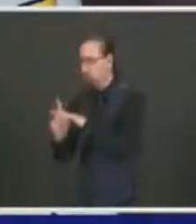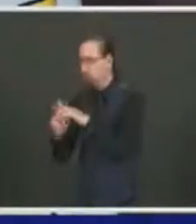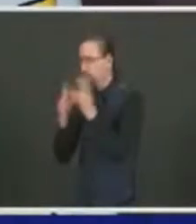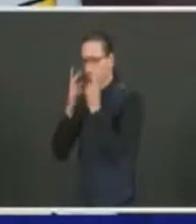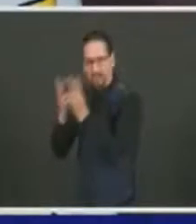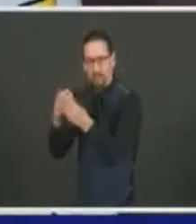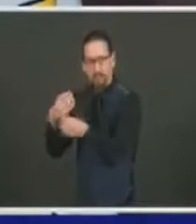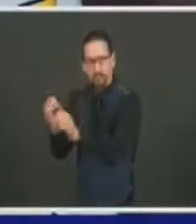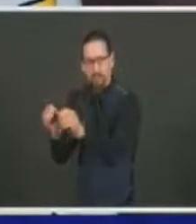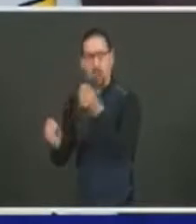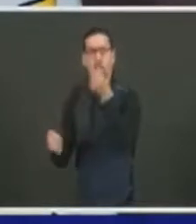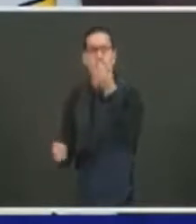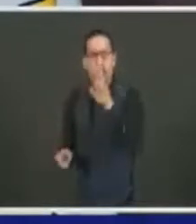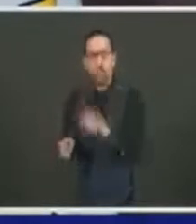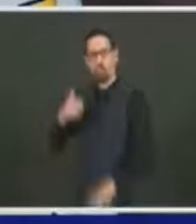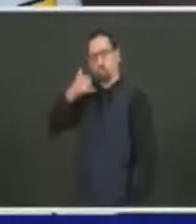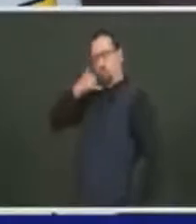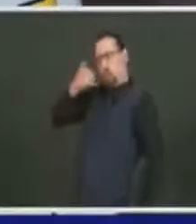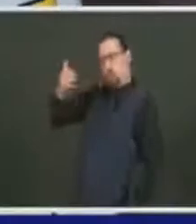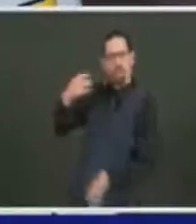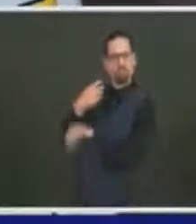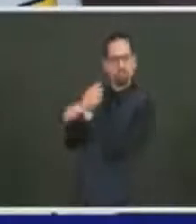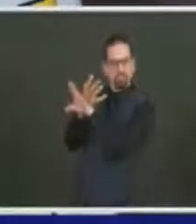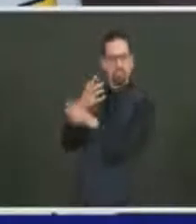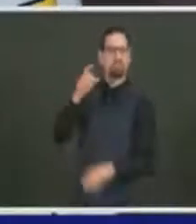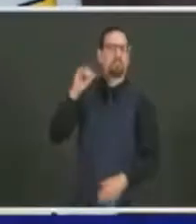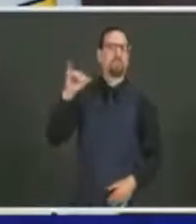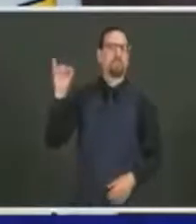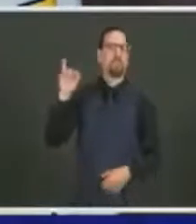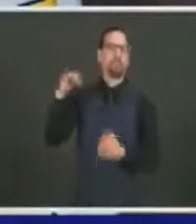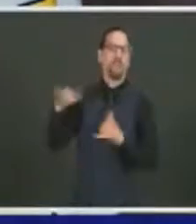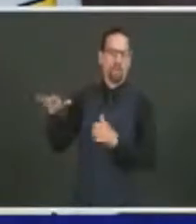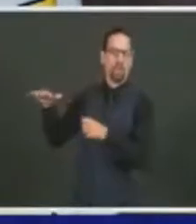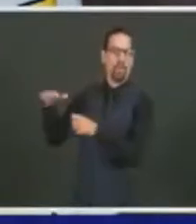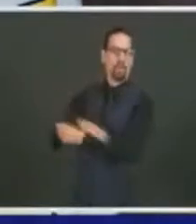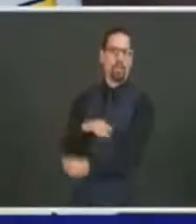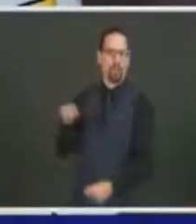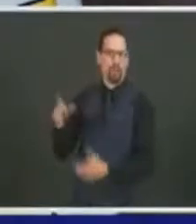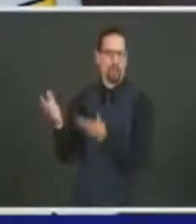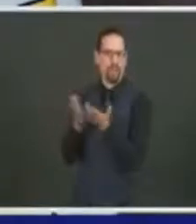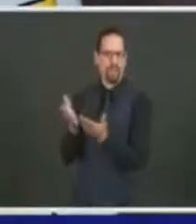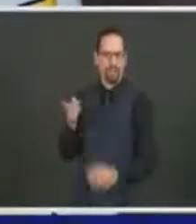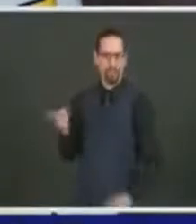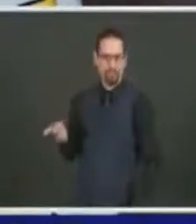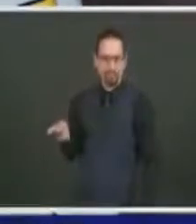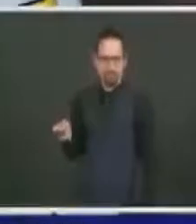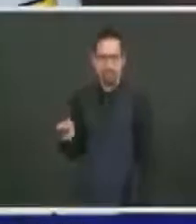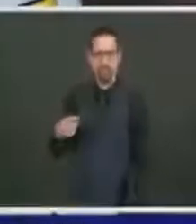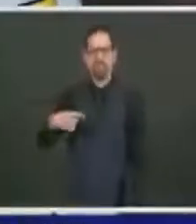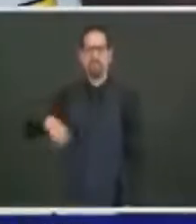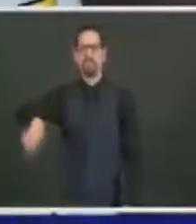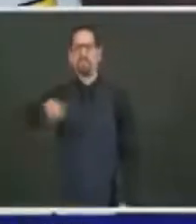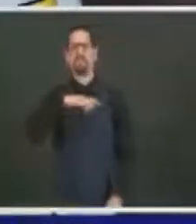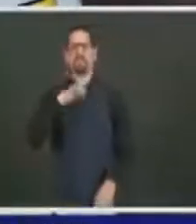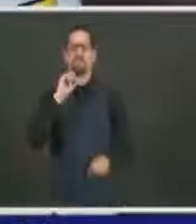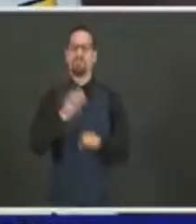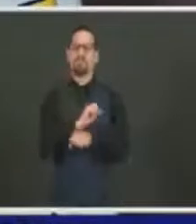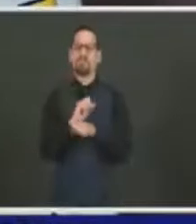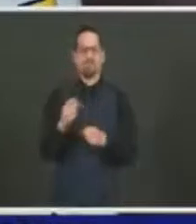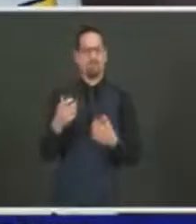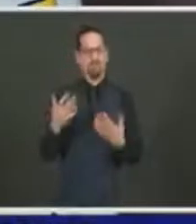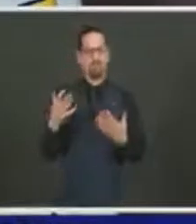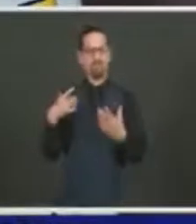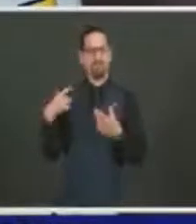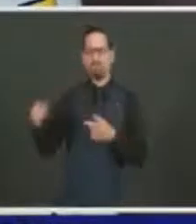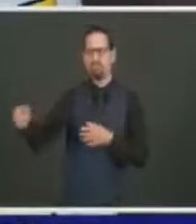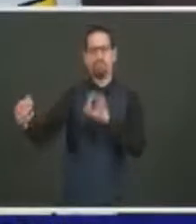we've heard a lot of positive feedback from doctors, nurses, therapists, and patients that